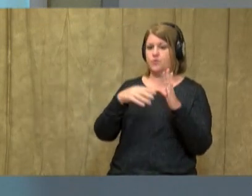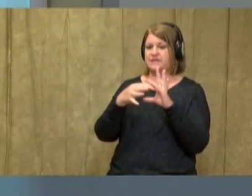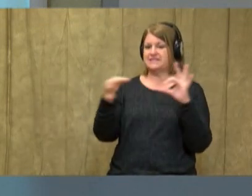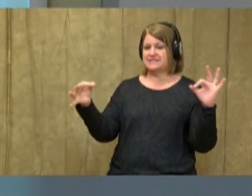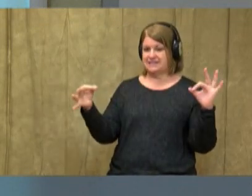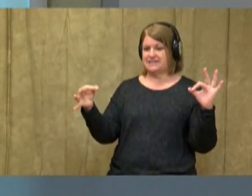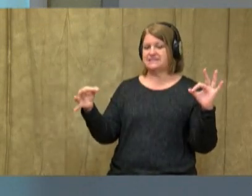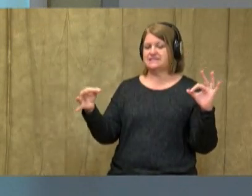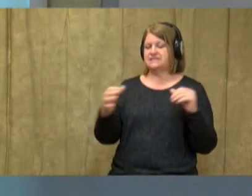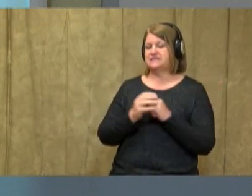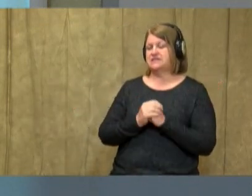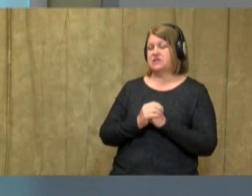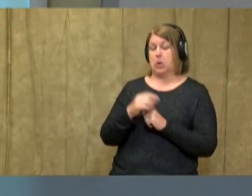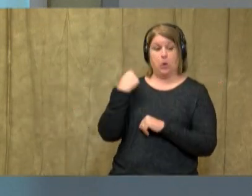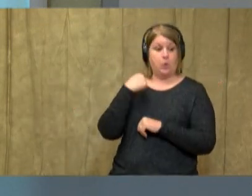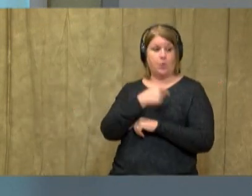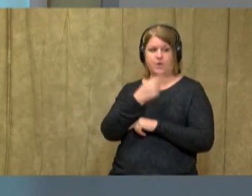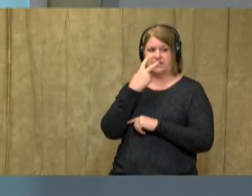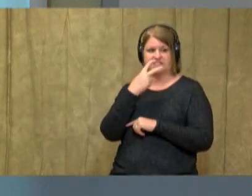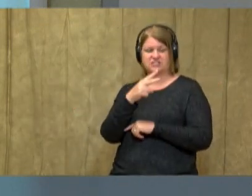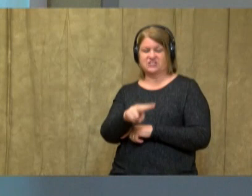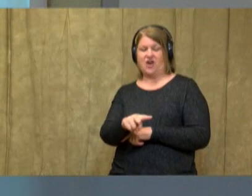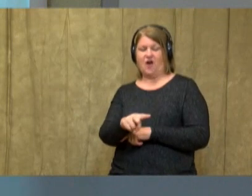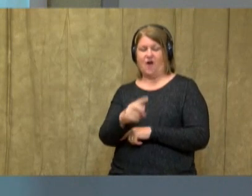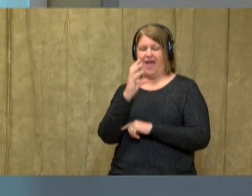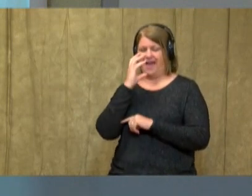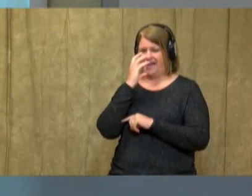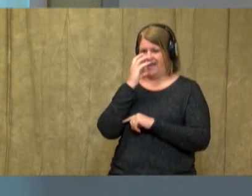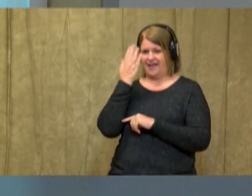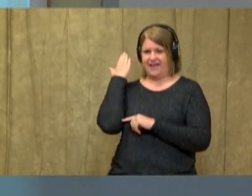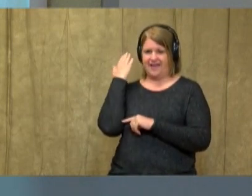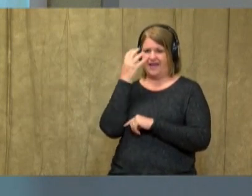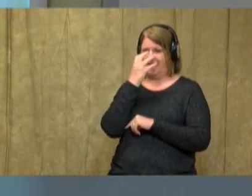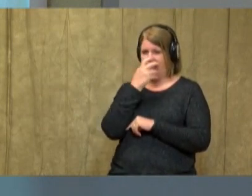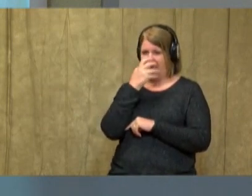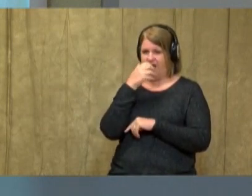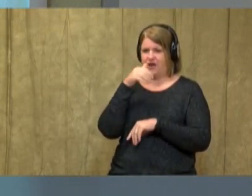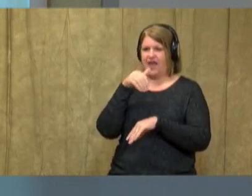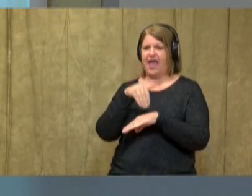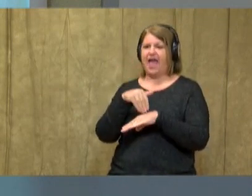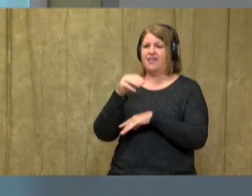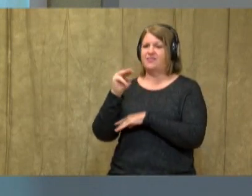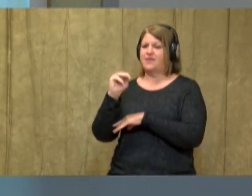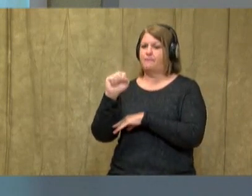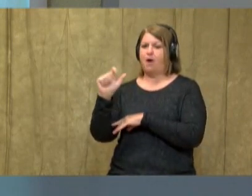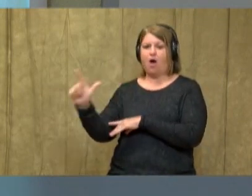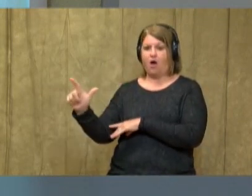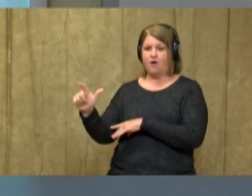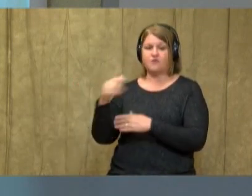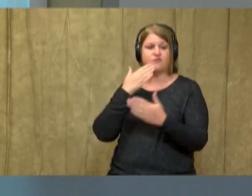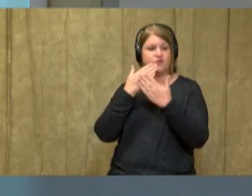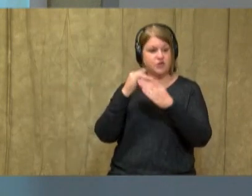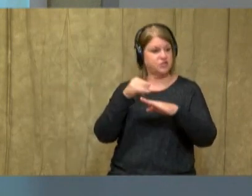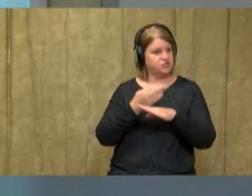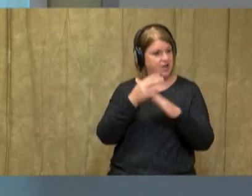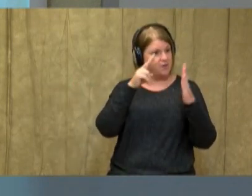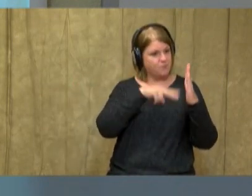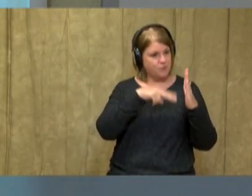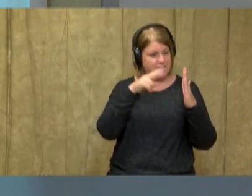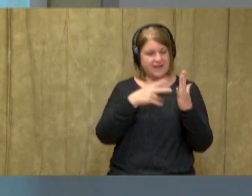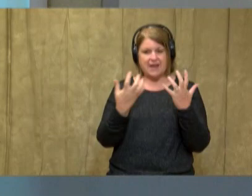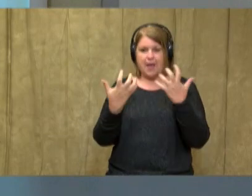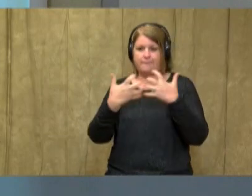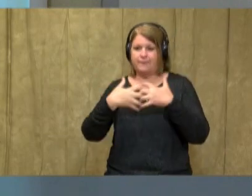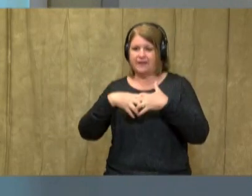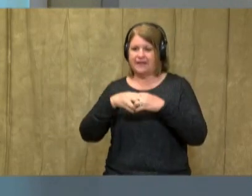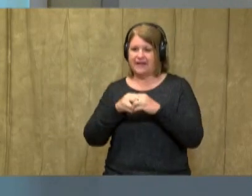with ah. We saw a clown at the mall. Good job reading,